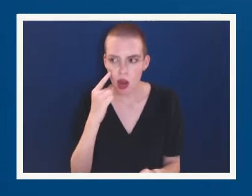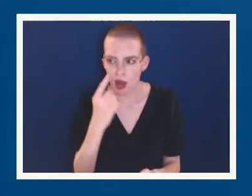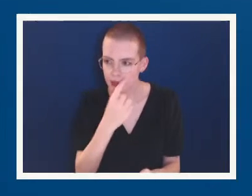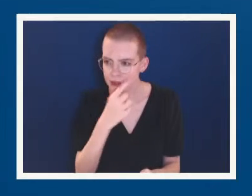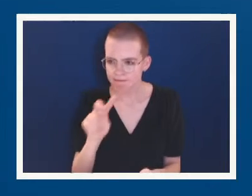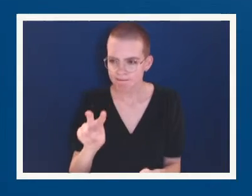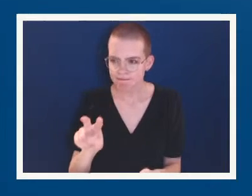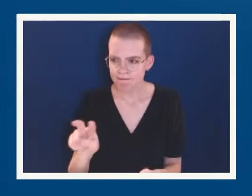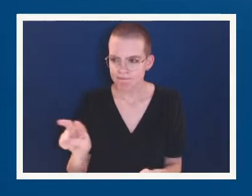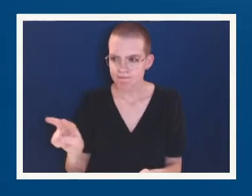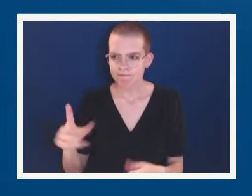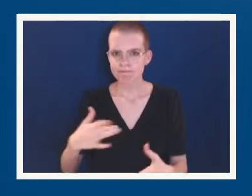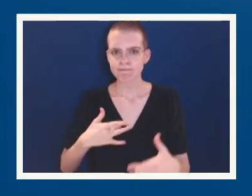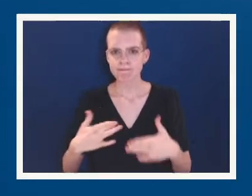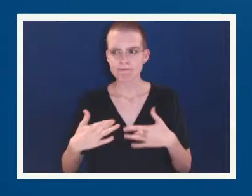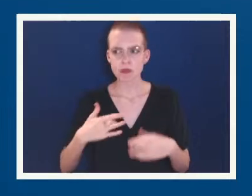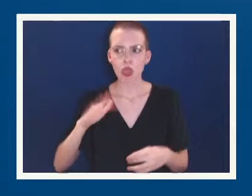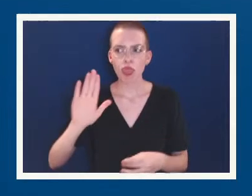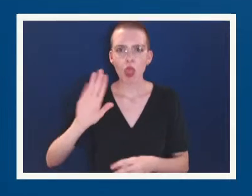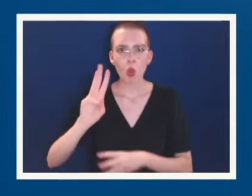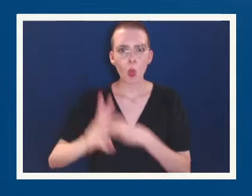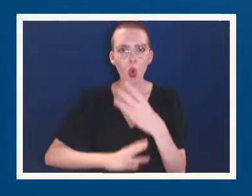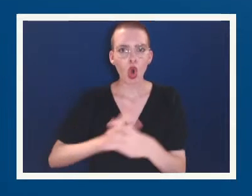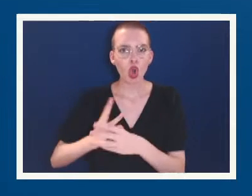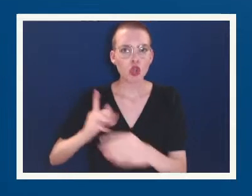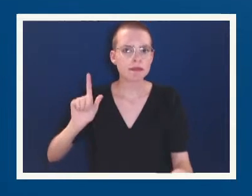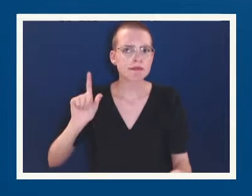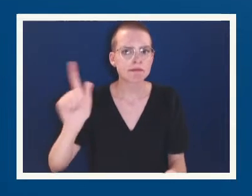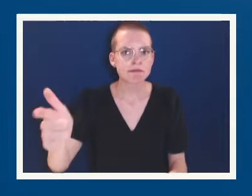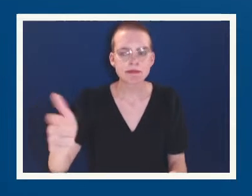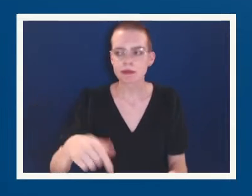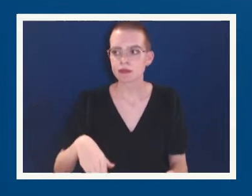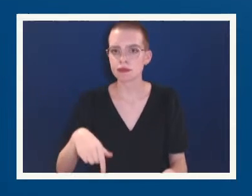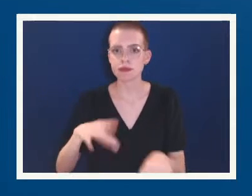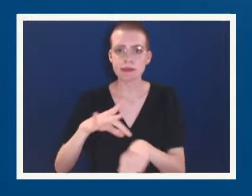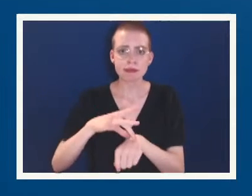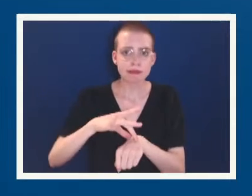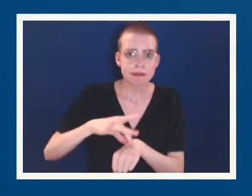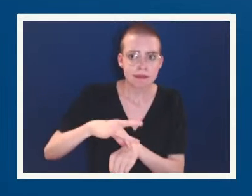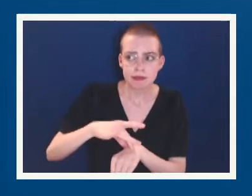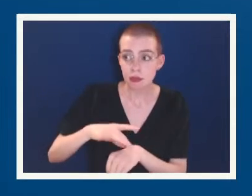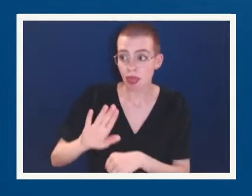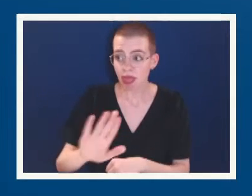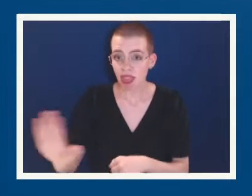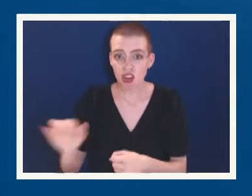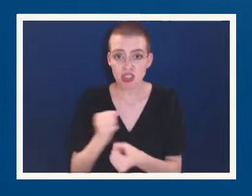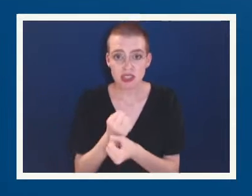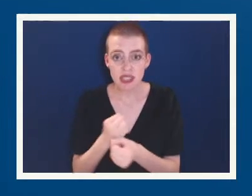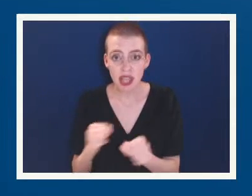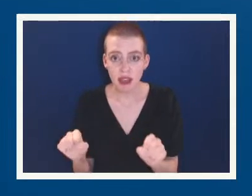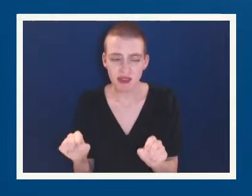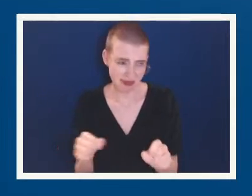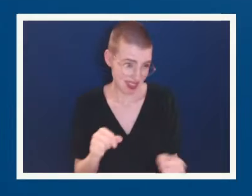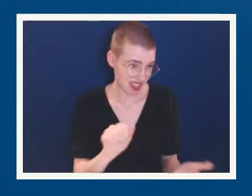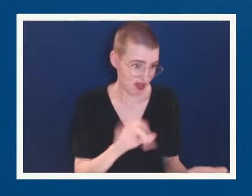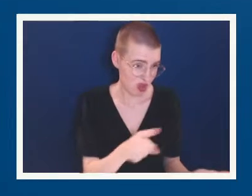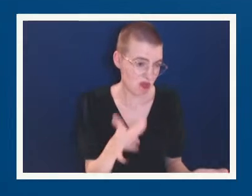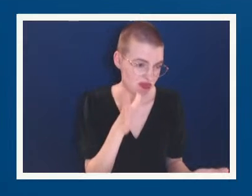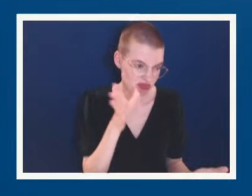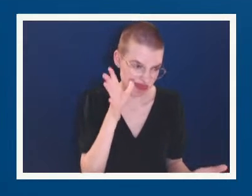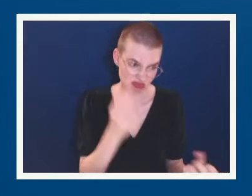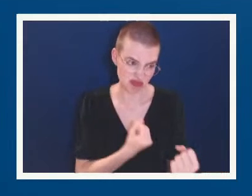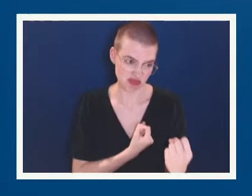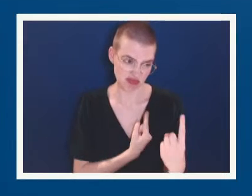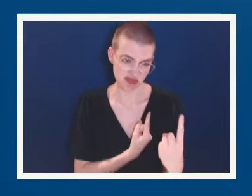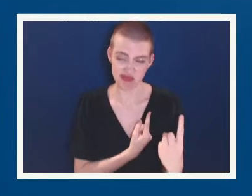worry about their safety. I worry, and moms and dads, you'll understand this, I worry that we brought our children